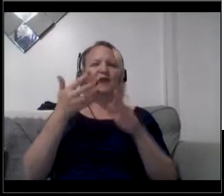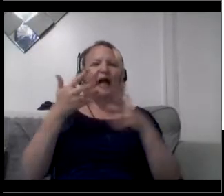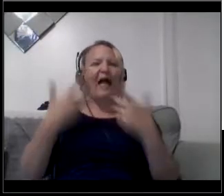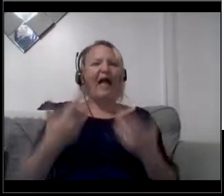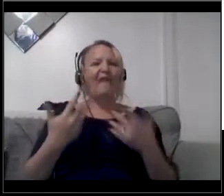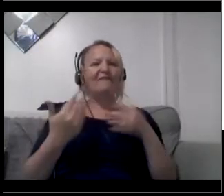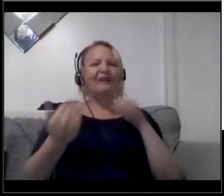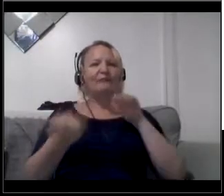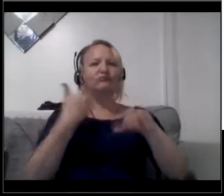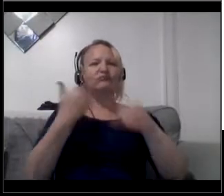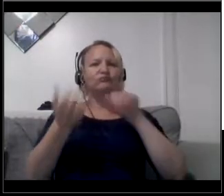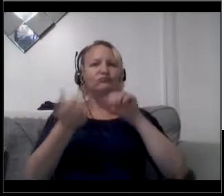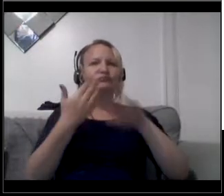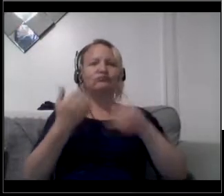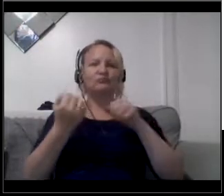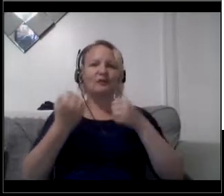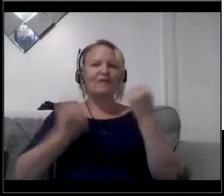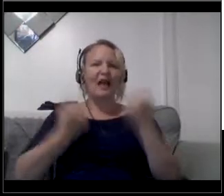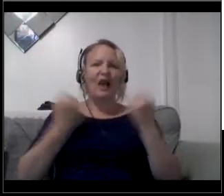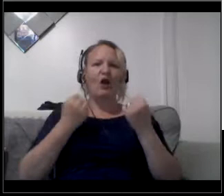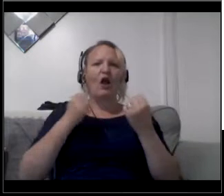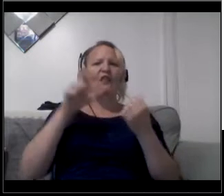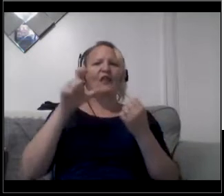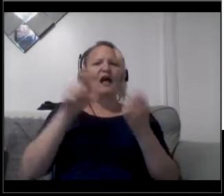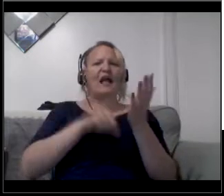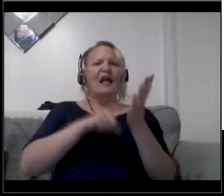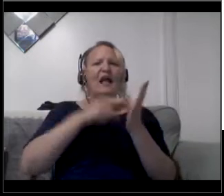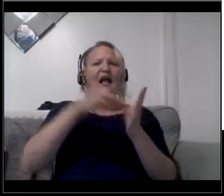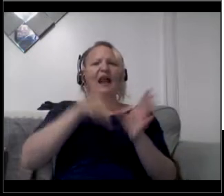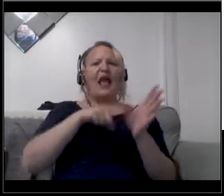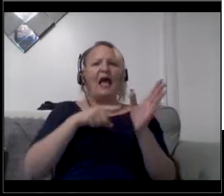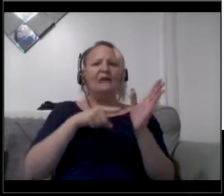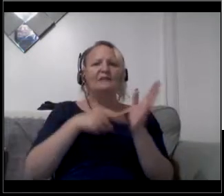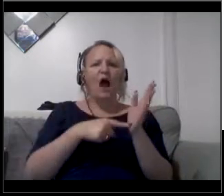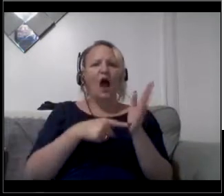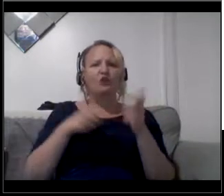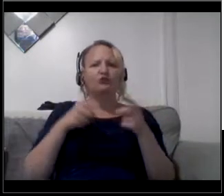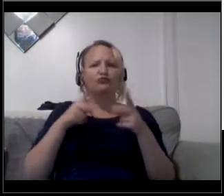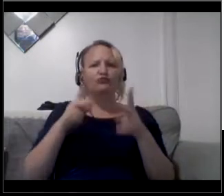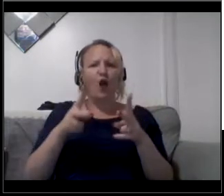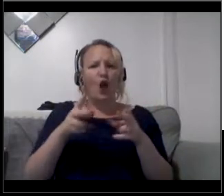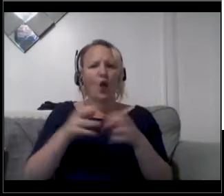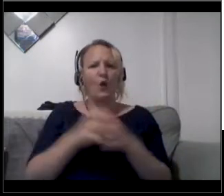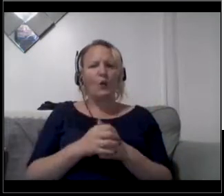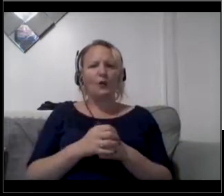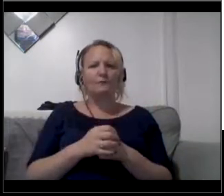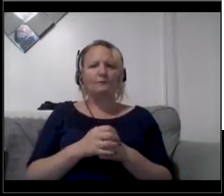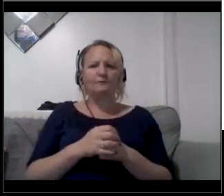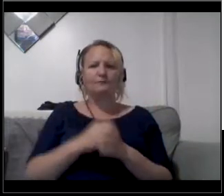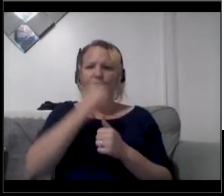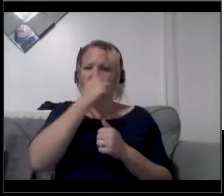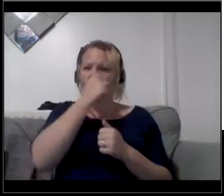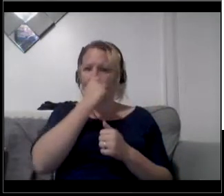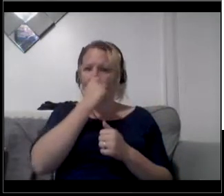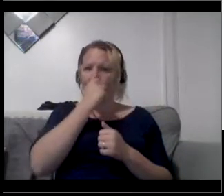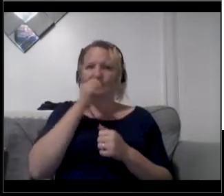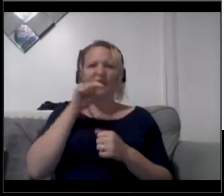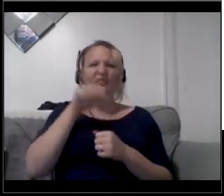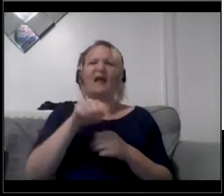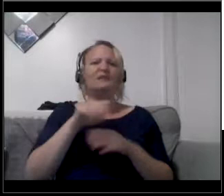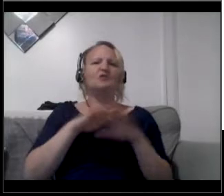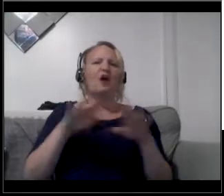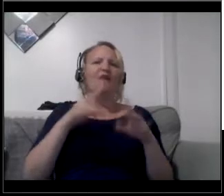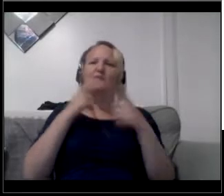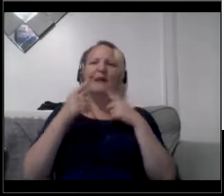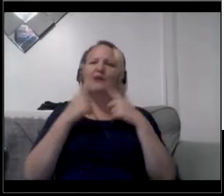Clay Tie Road. We're probably going to have to pick that one up perhaps offline. That's not information that we